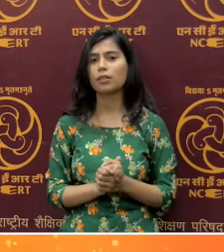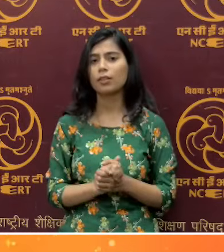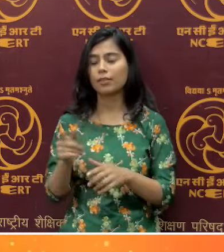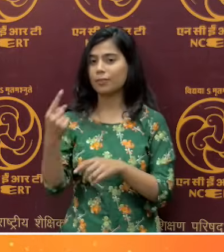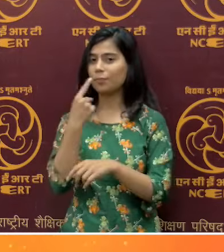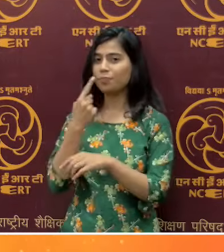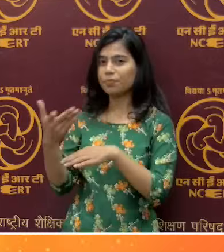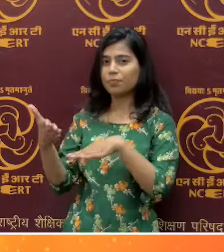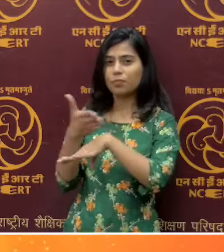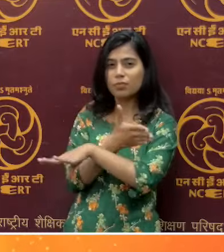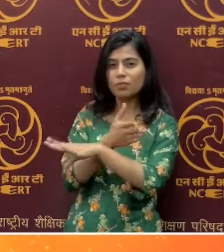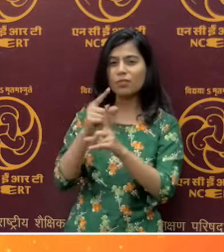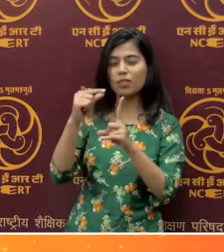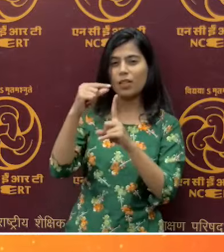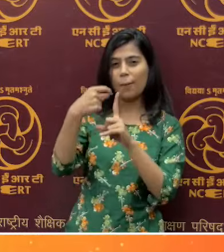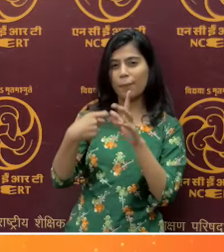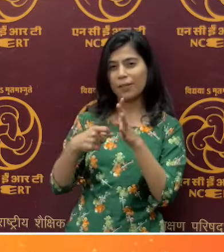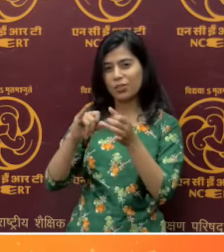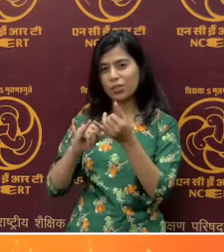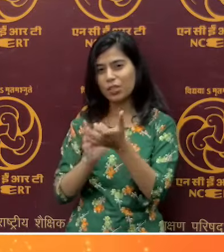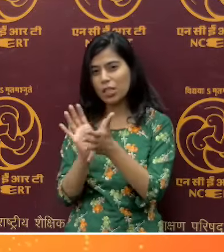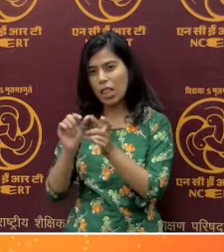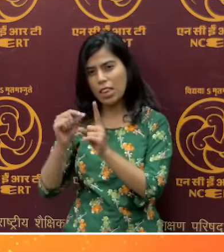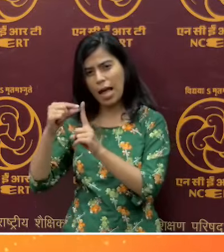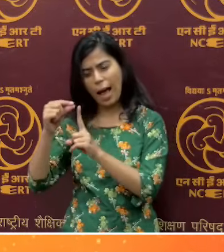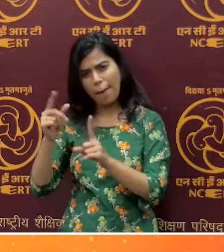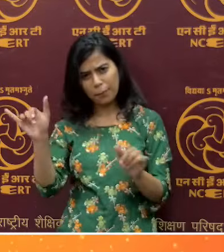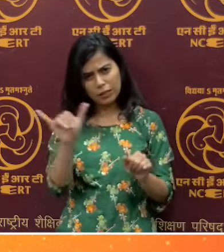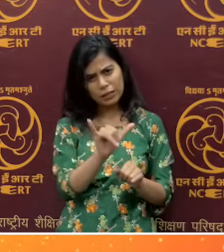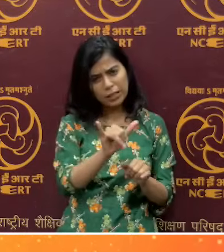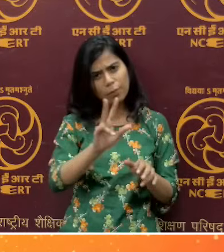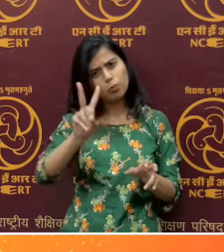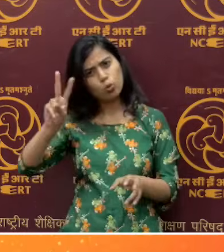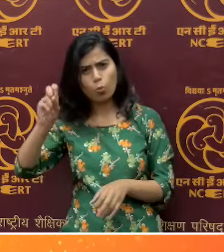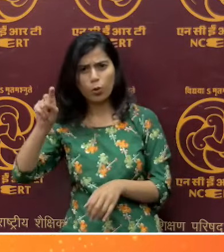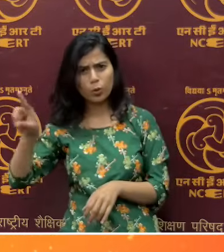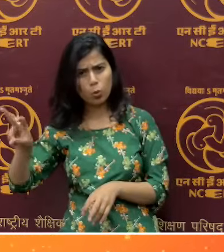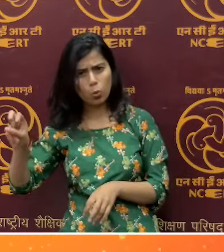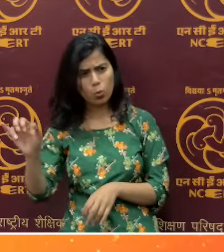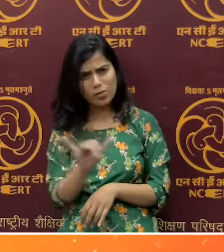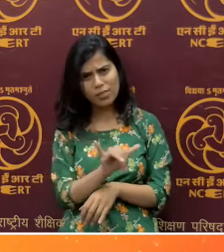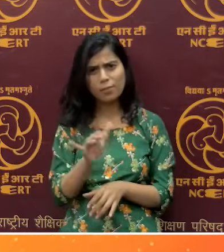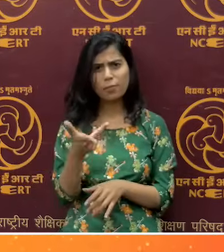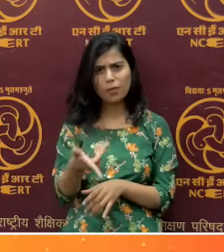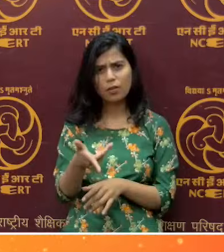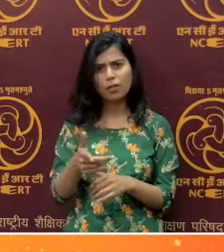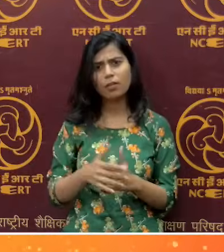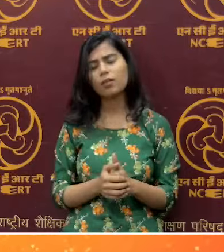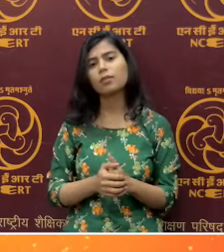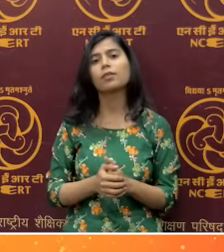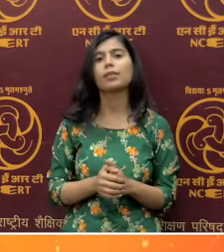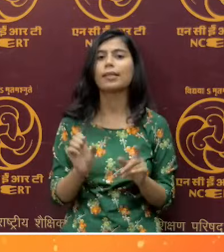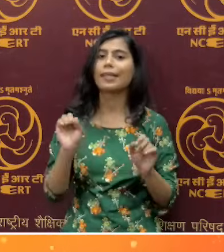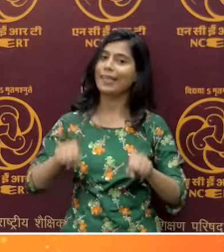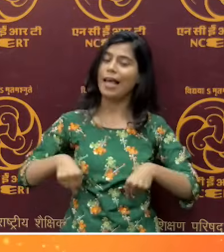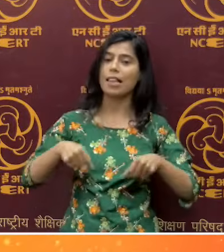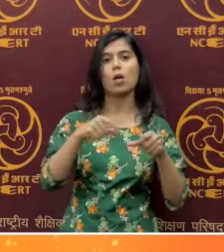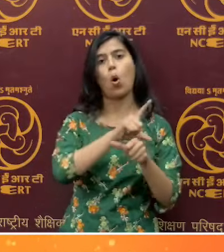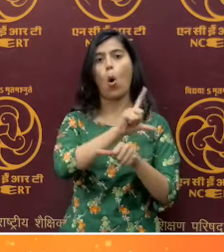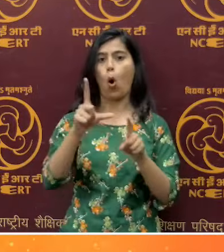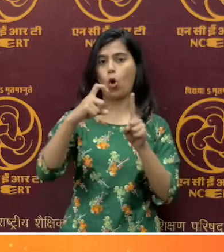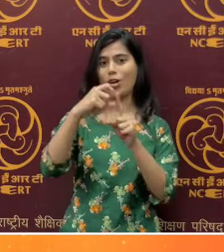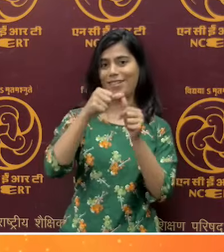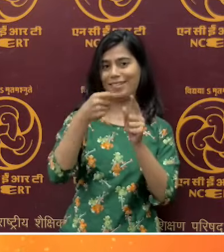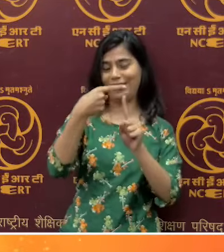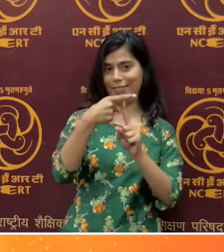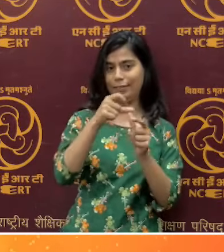PRASHAST tab is clearly visible in the PRASHAST 2.0 also? Yes, yes, all the data are migrated from the backend and it will be appear for. And if all you the are